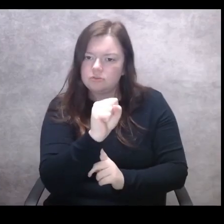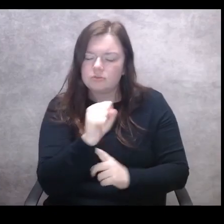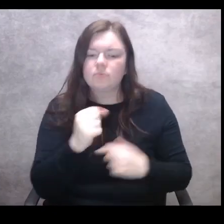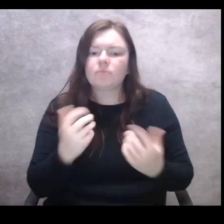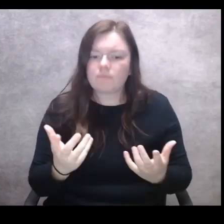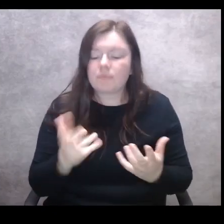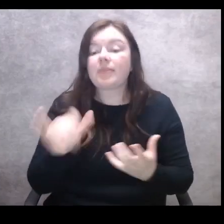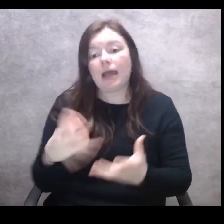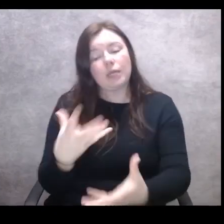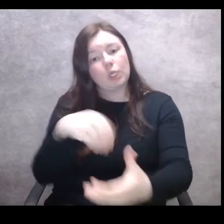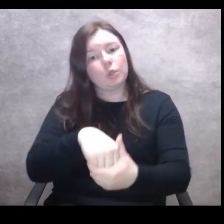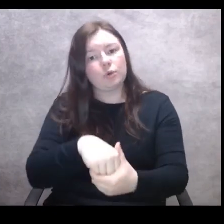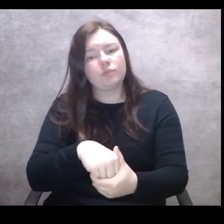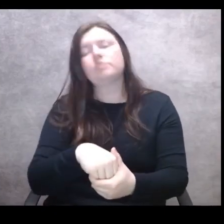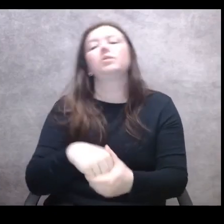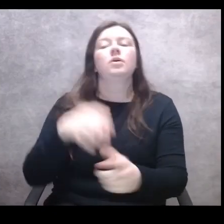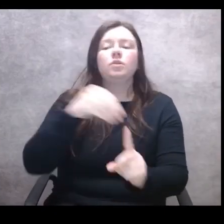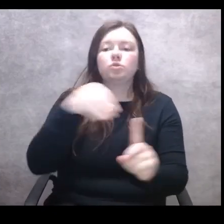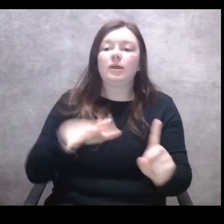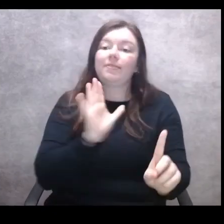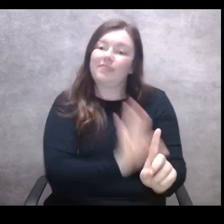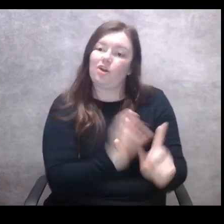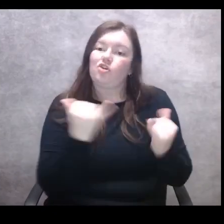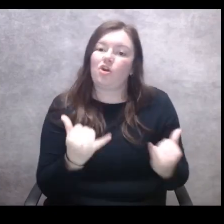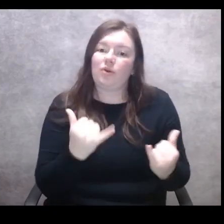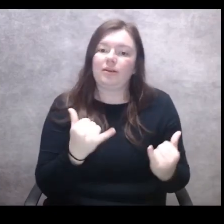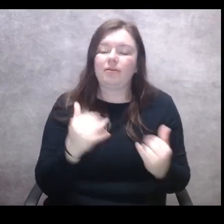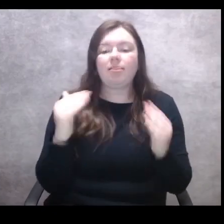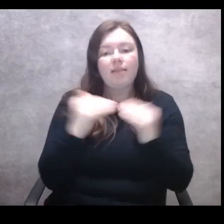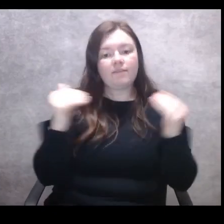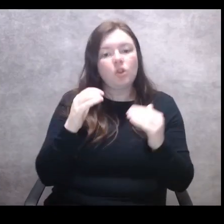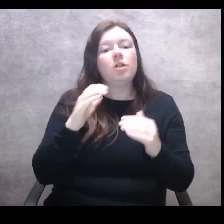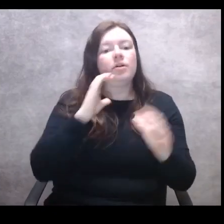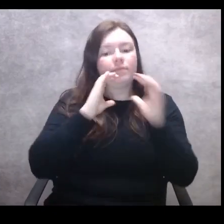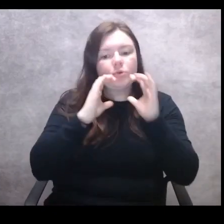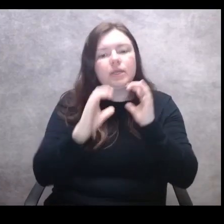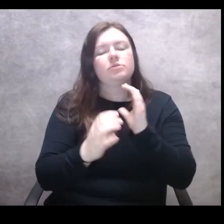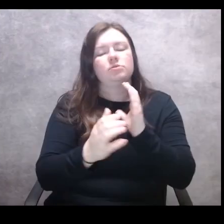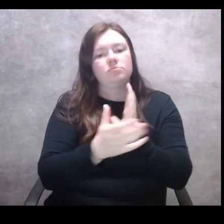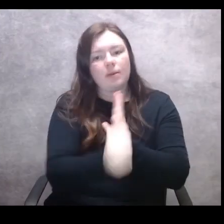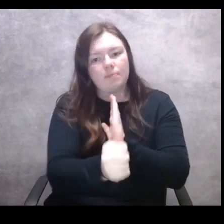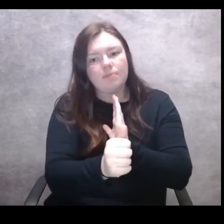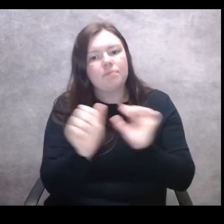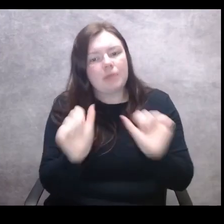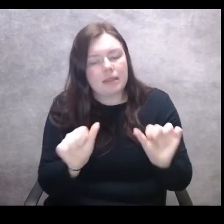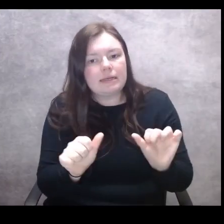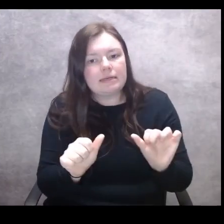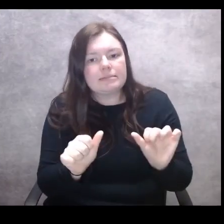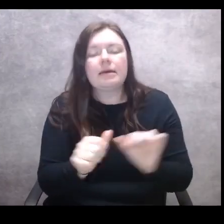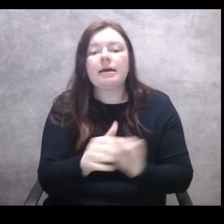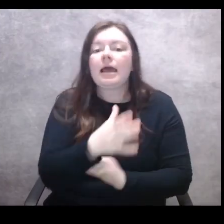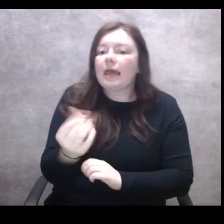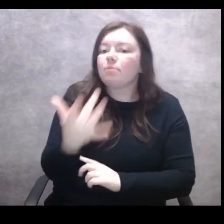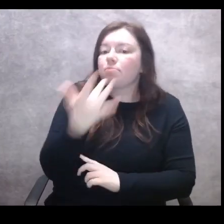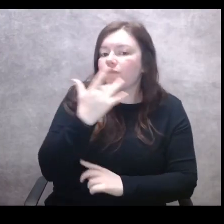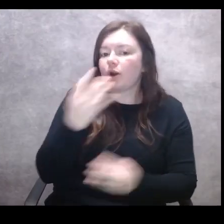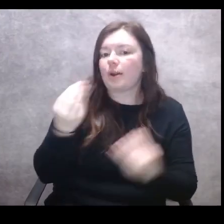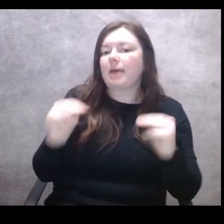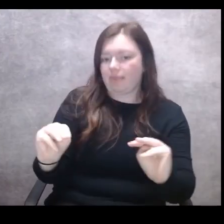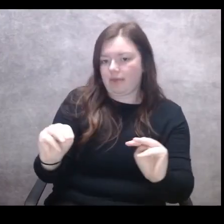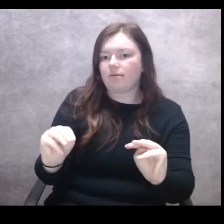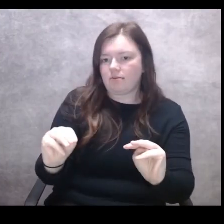factors section, which would include the student's current level of ability to communicate and preferred method